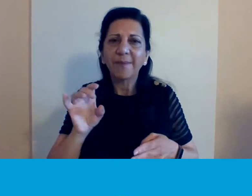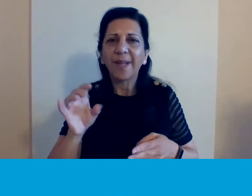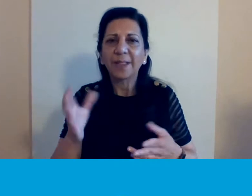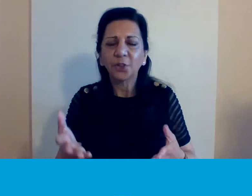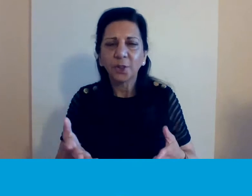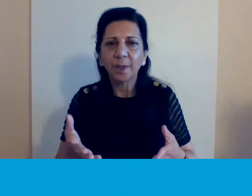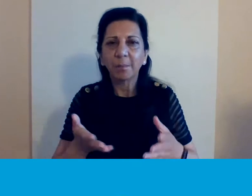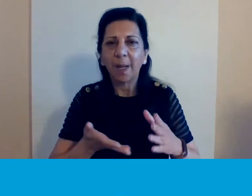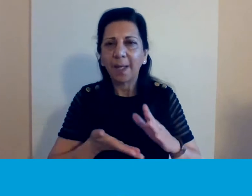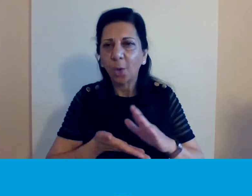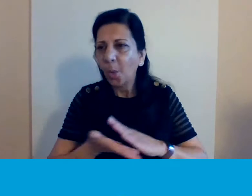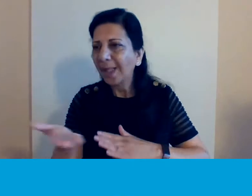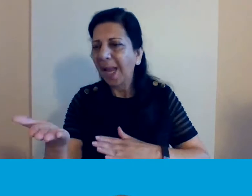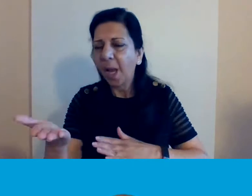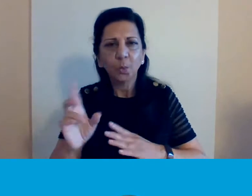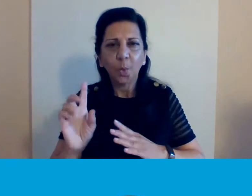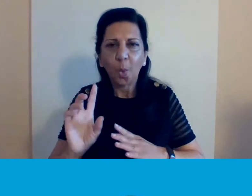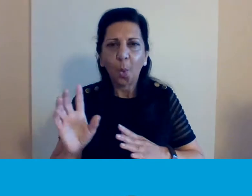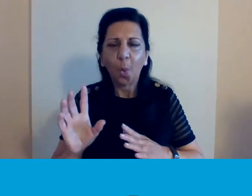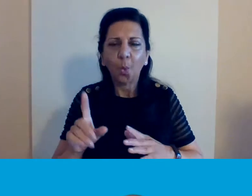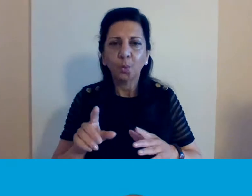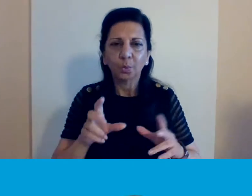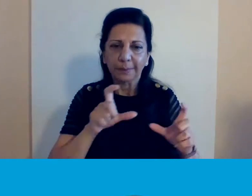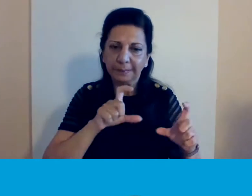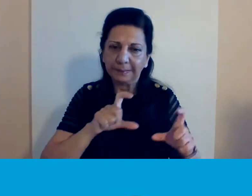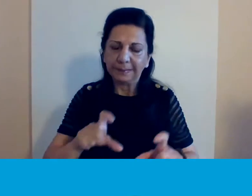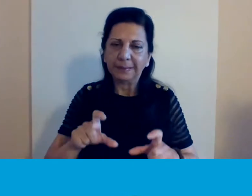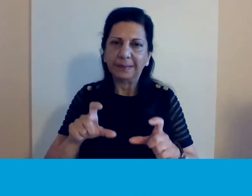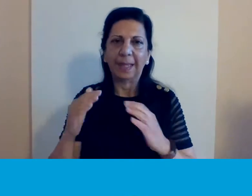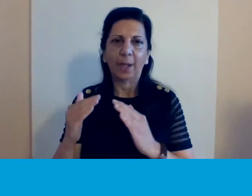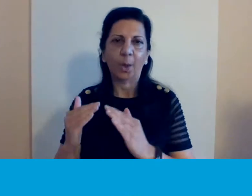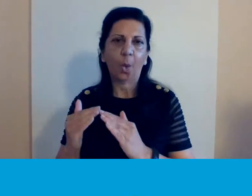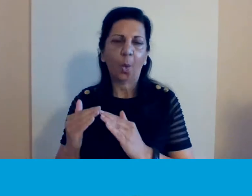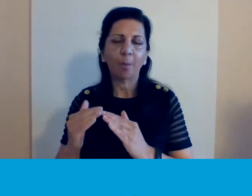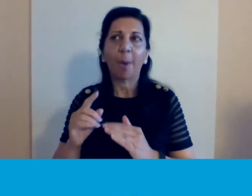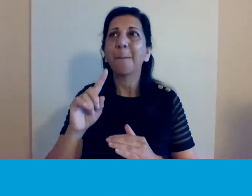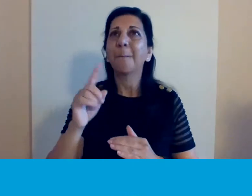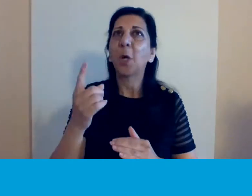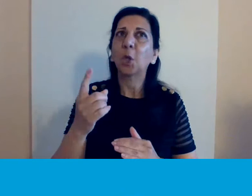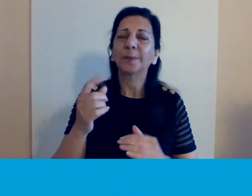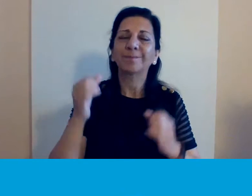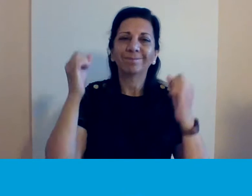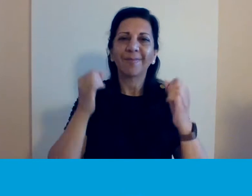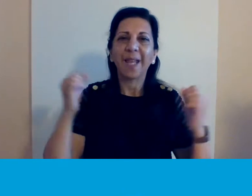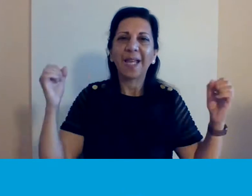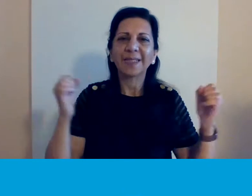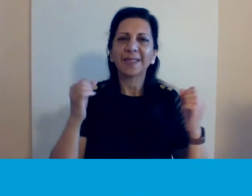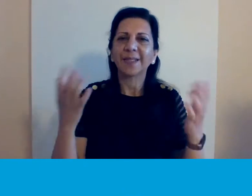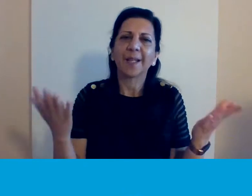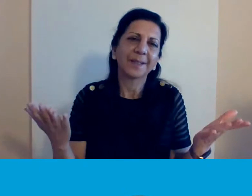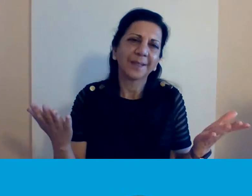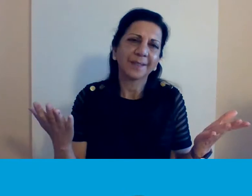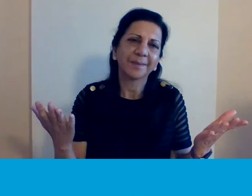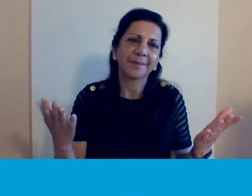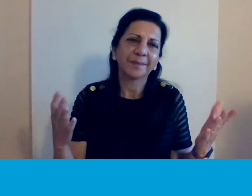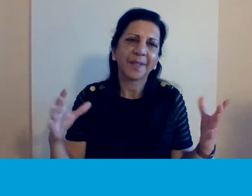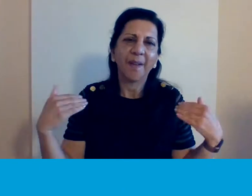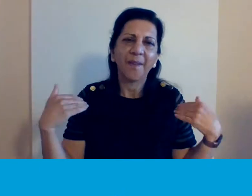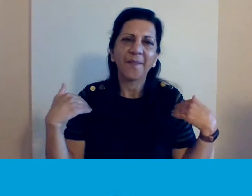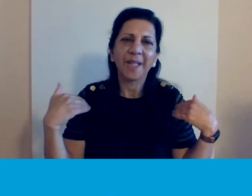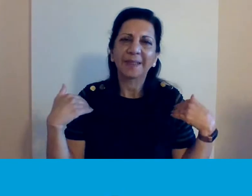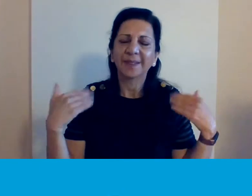know? We know that one of our key drivers of good health is exercise and activity, and so